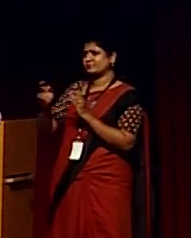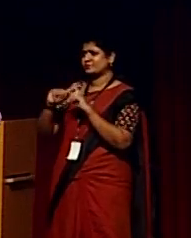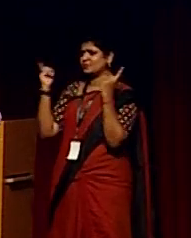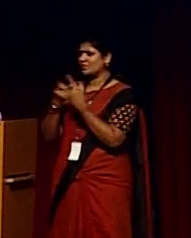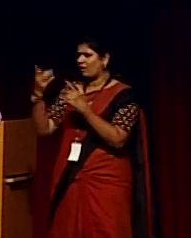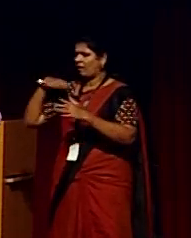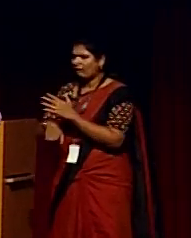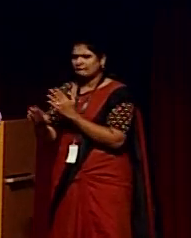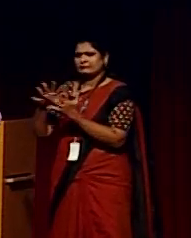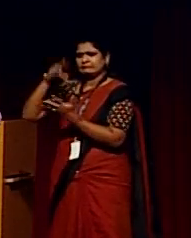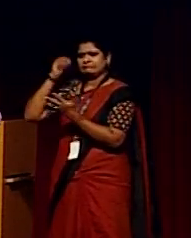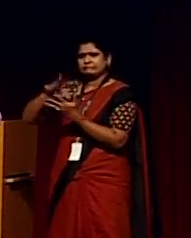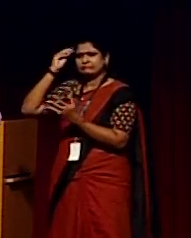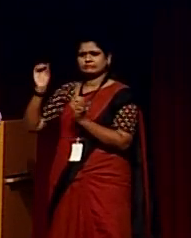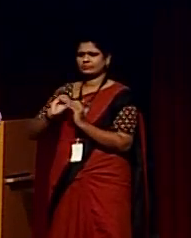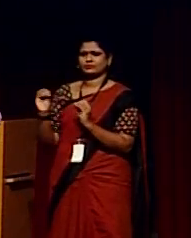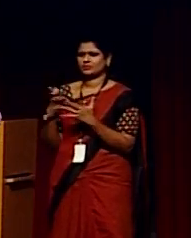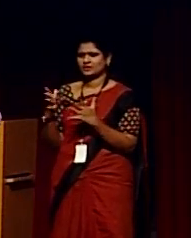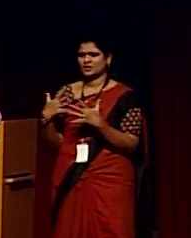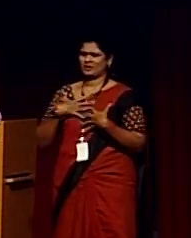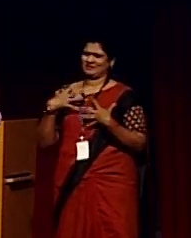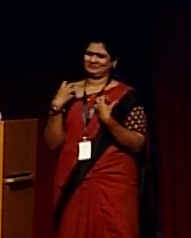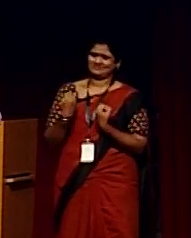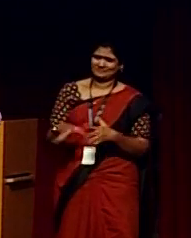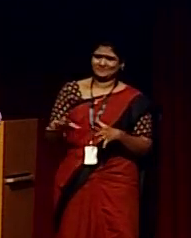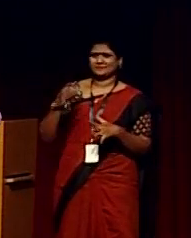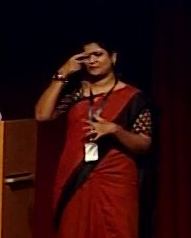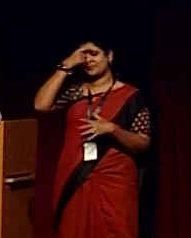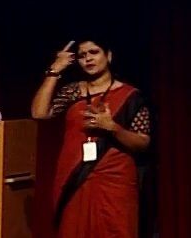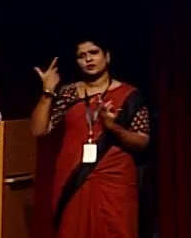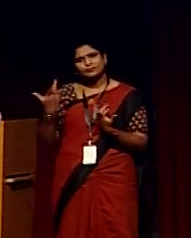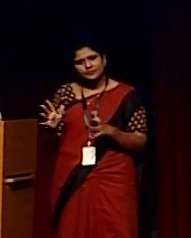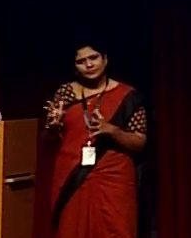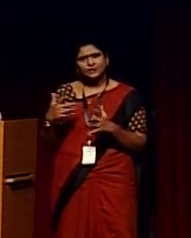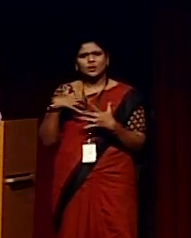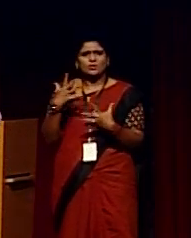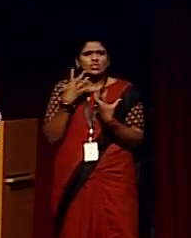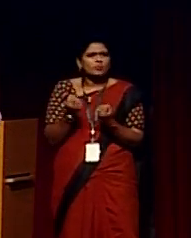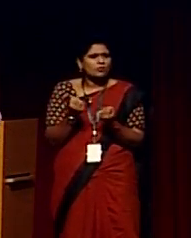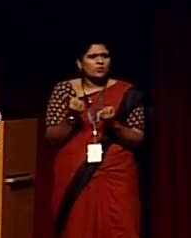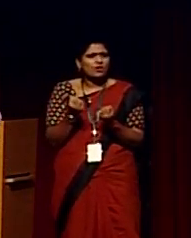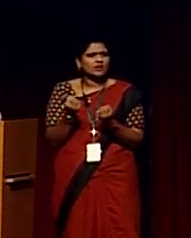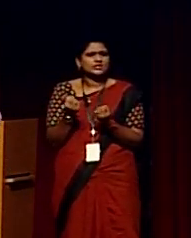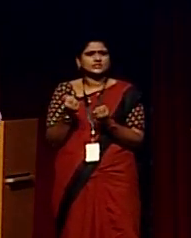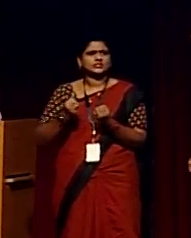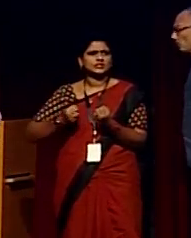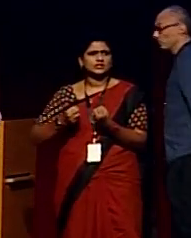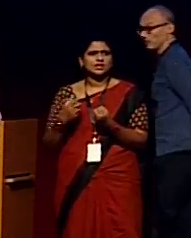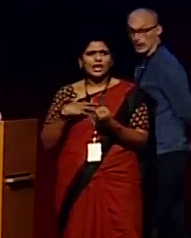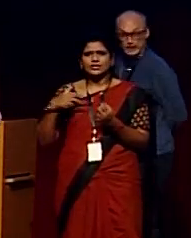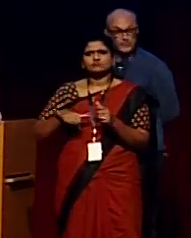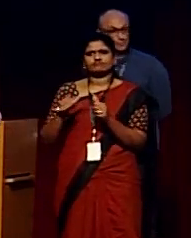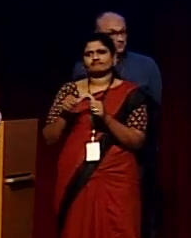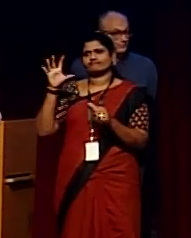everywhere for everybody, no matter what their needs are and no matter what their normal assistive